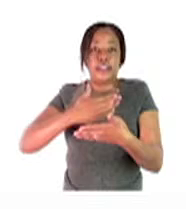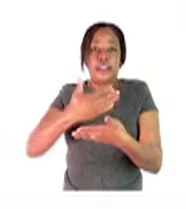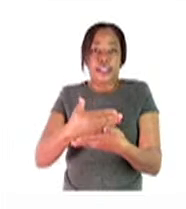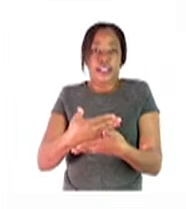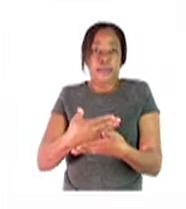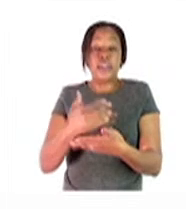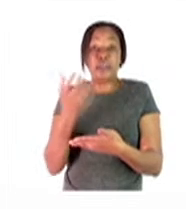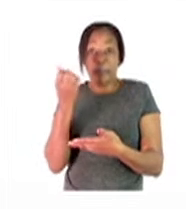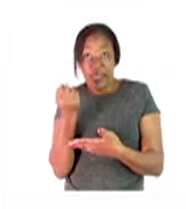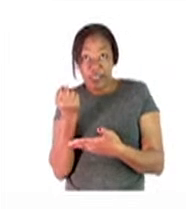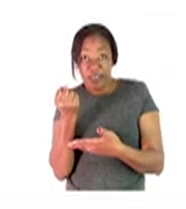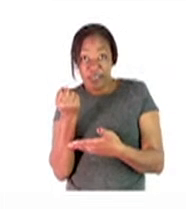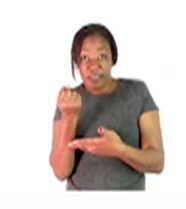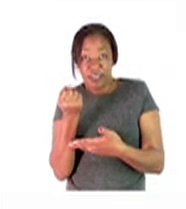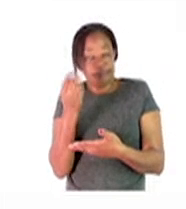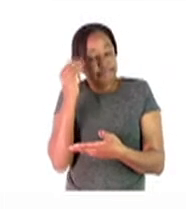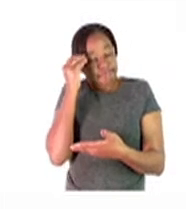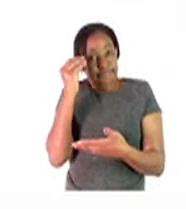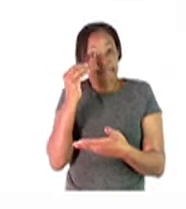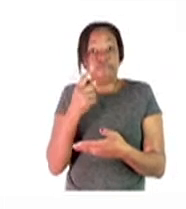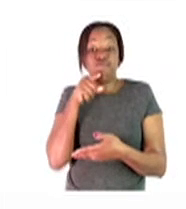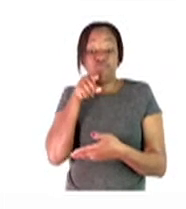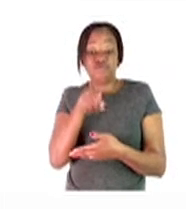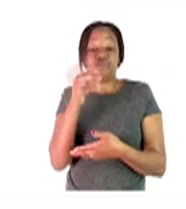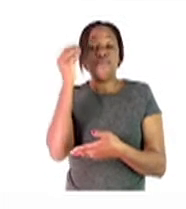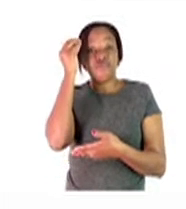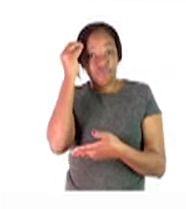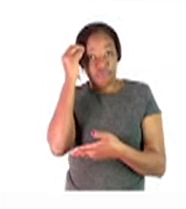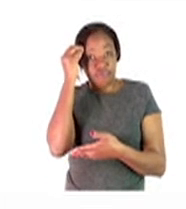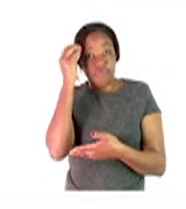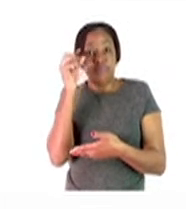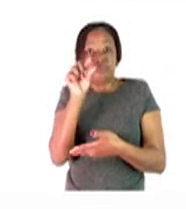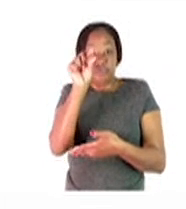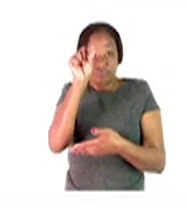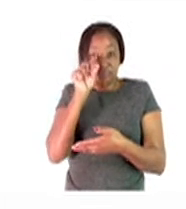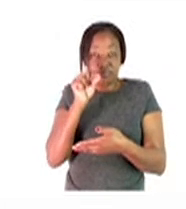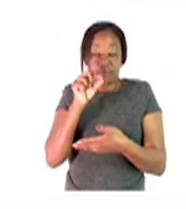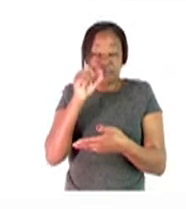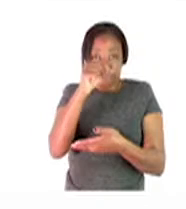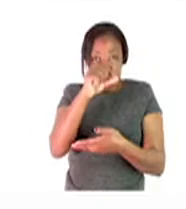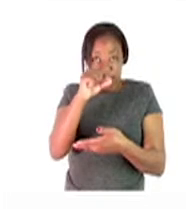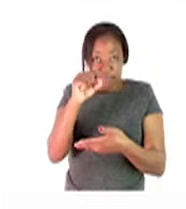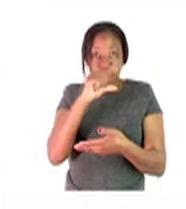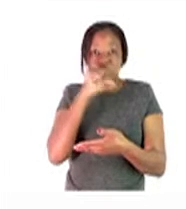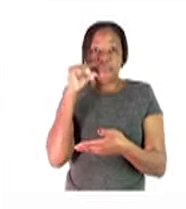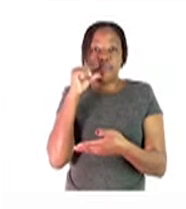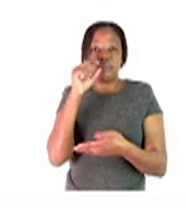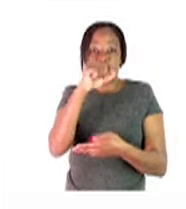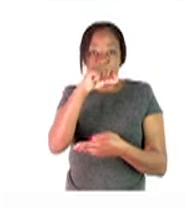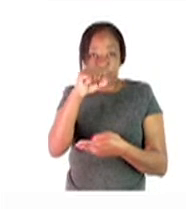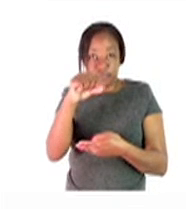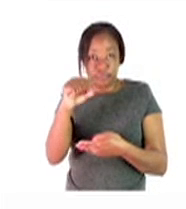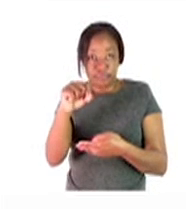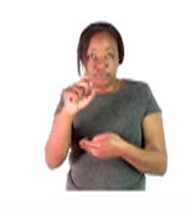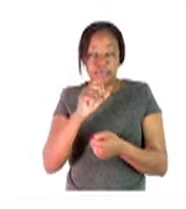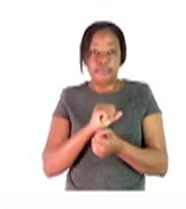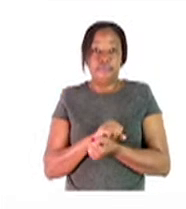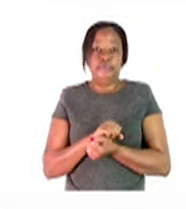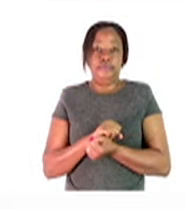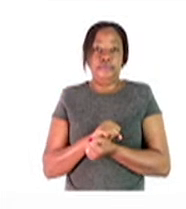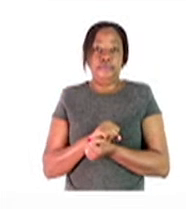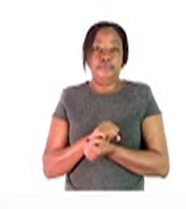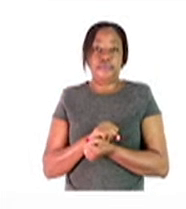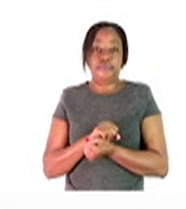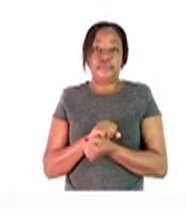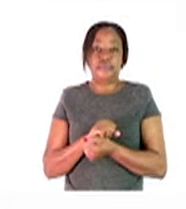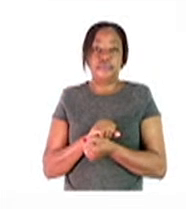you can say, I have a computer, because a laptop also can be referred to as a computer, but the laptop you can walk around